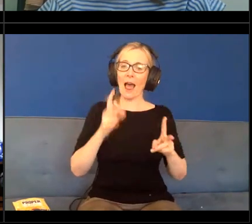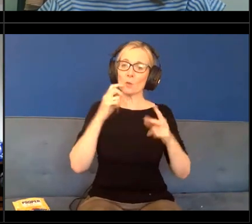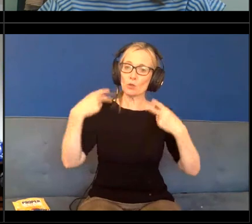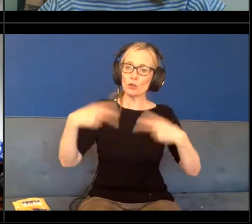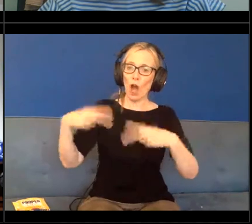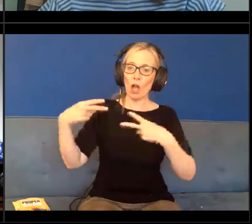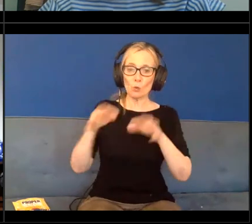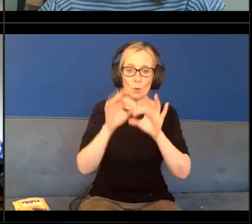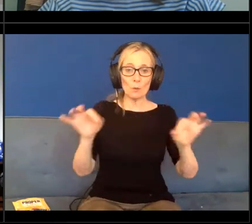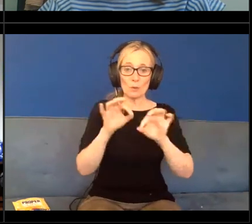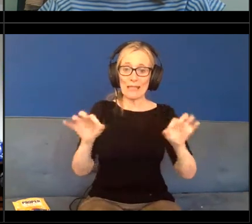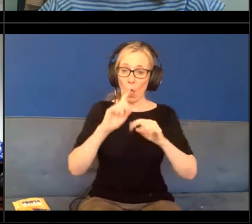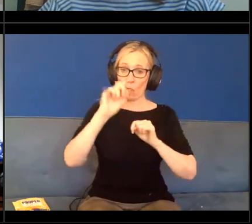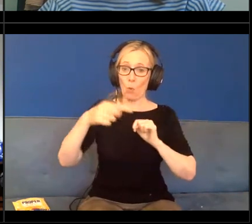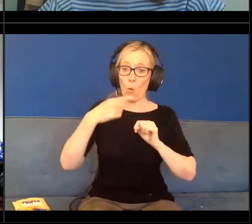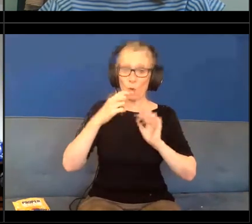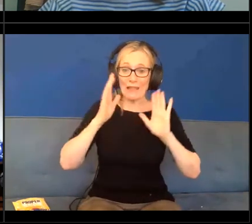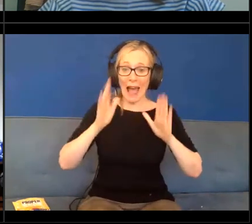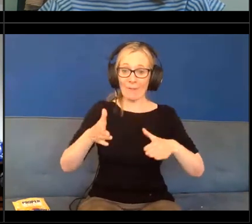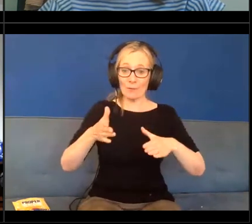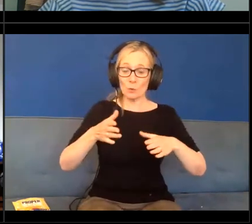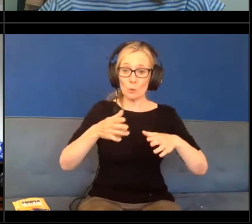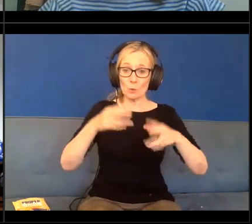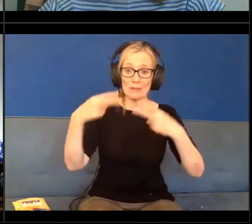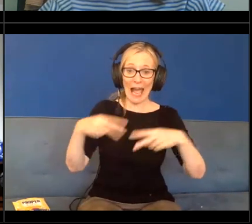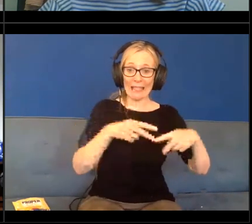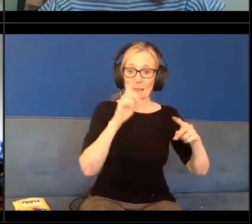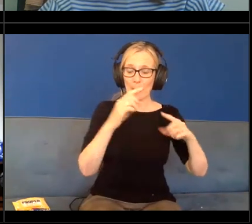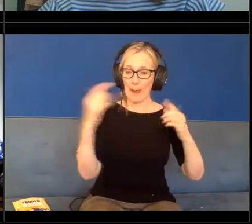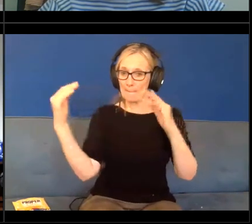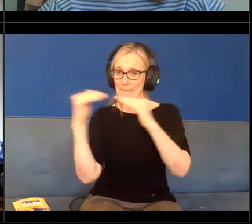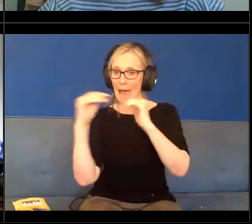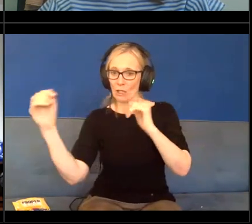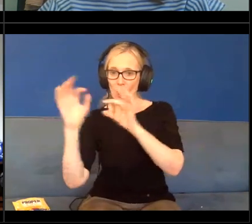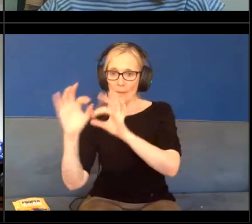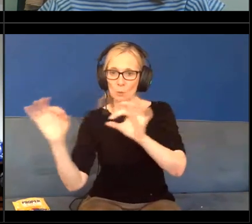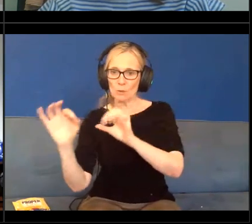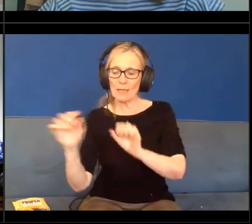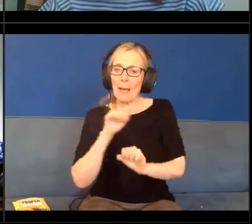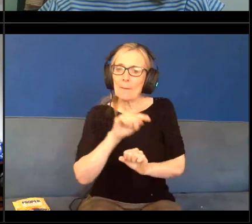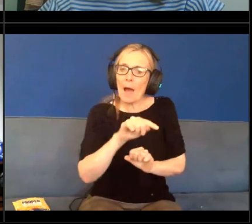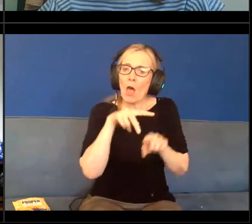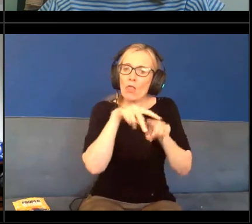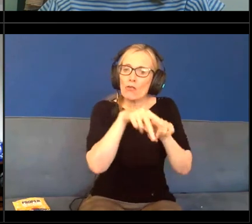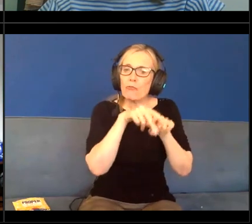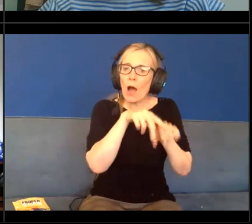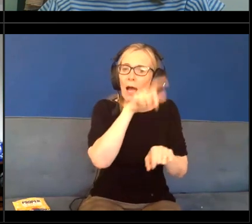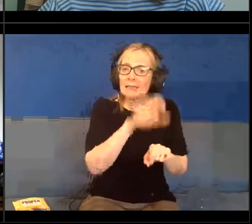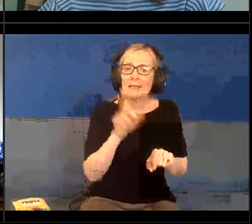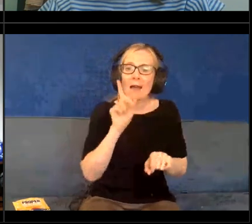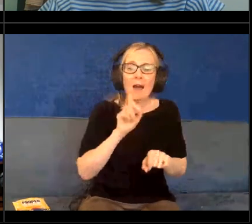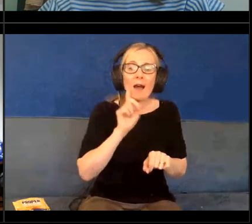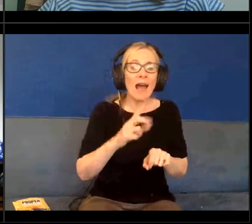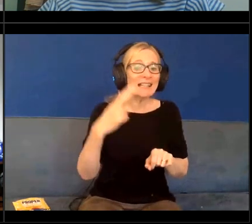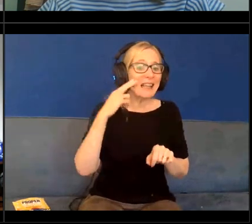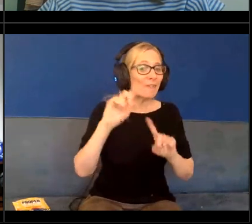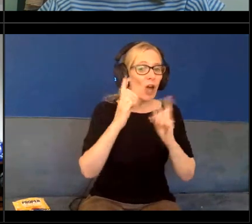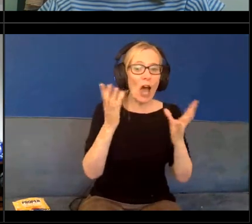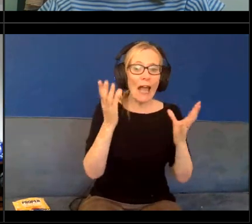horse to dance in time to the music. But because she's deaf and she can't really hear the music to be able to dance